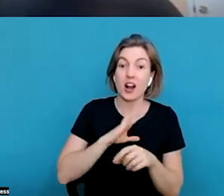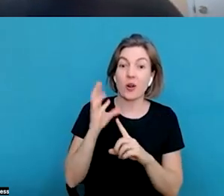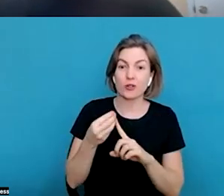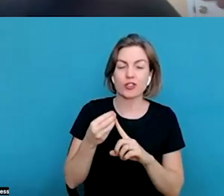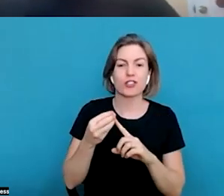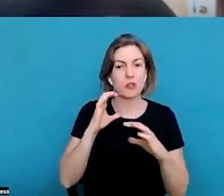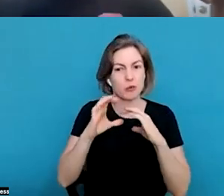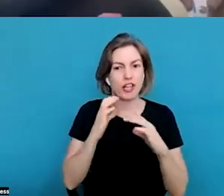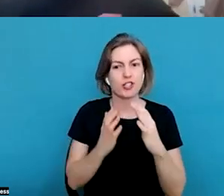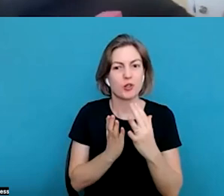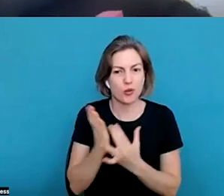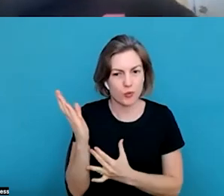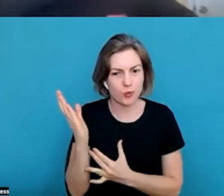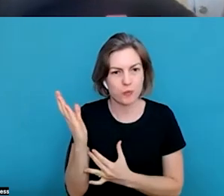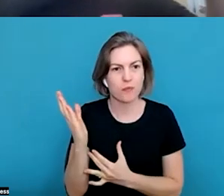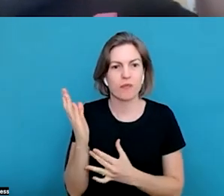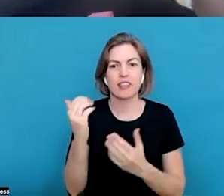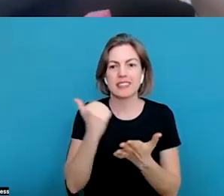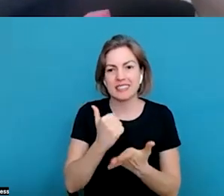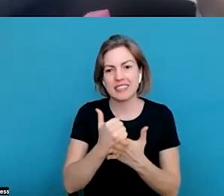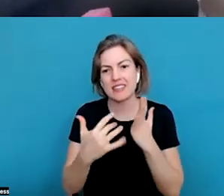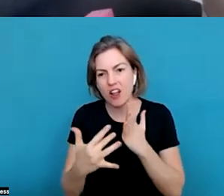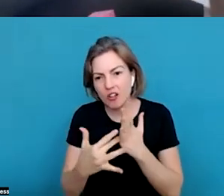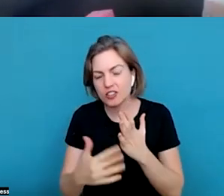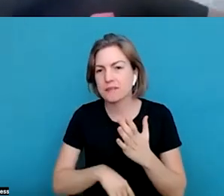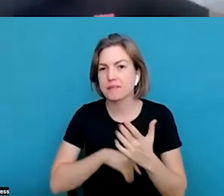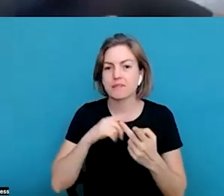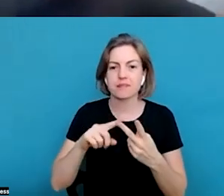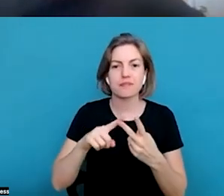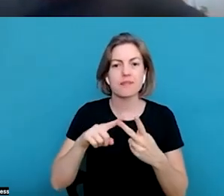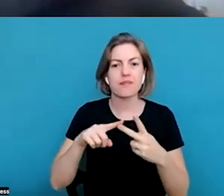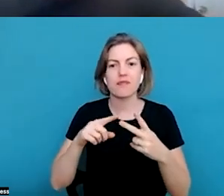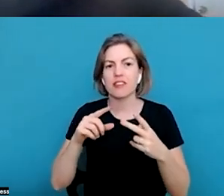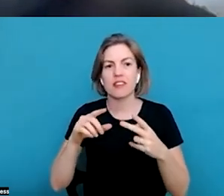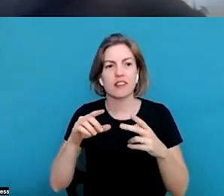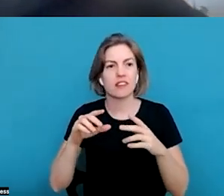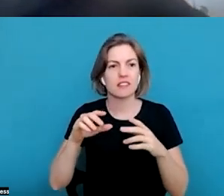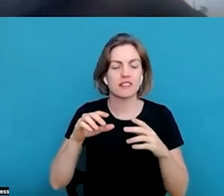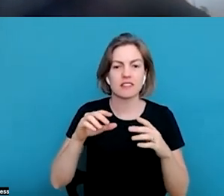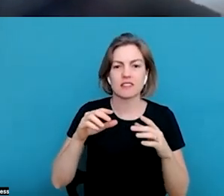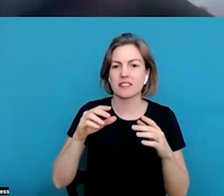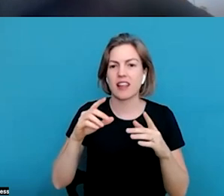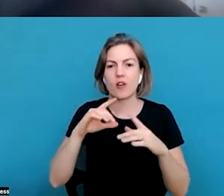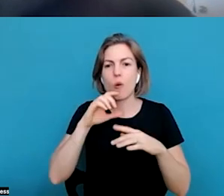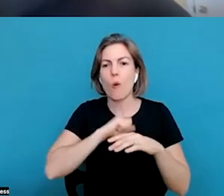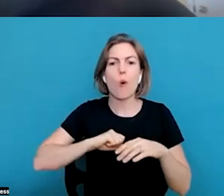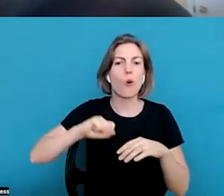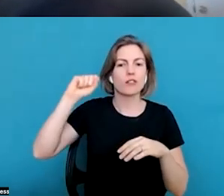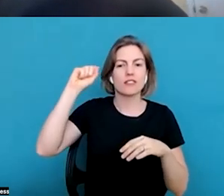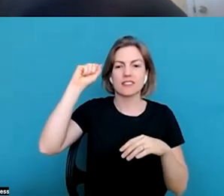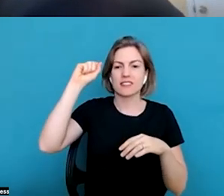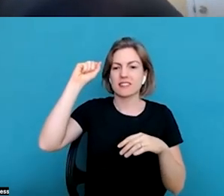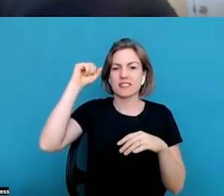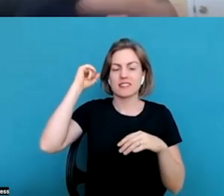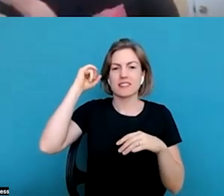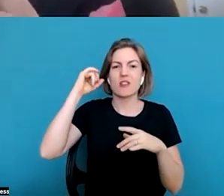communication through assistive technology, through artifacts around disability, like canes and other sorts of